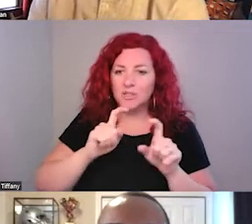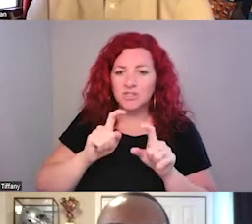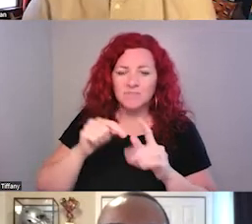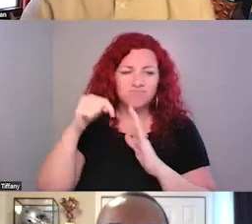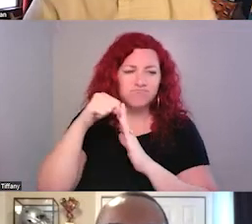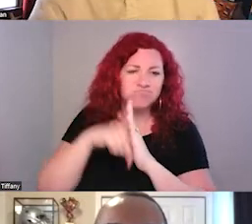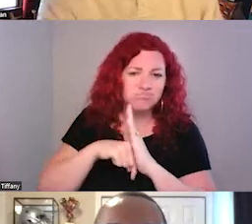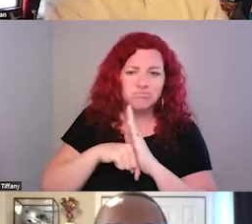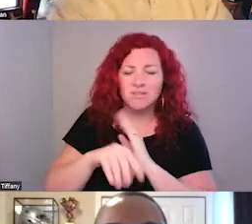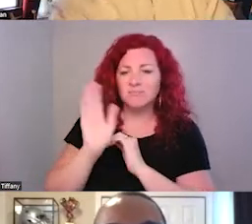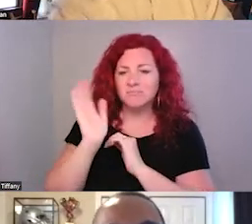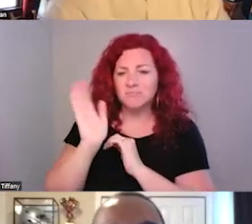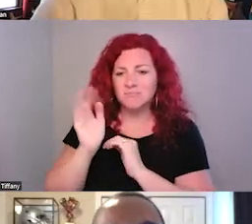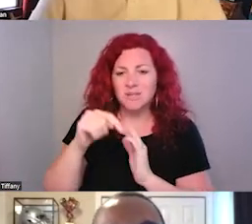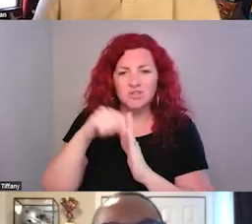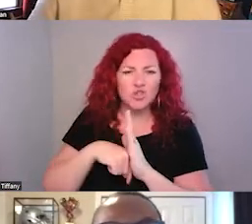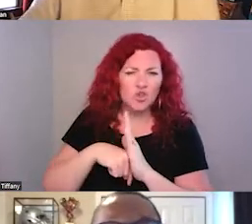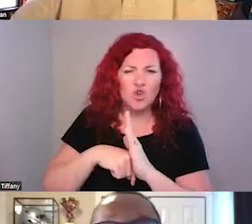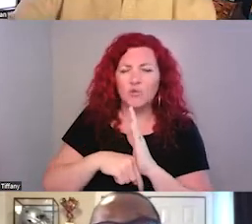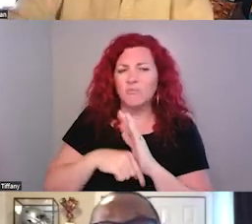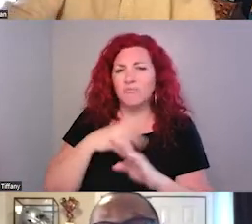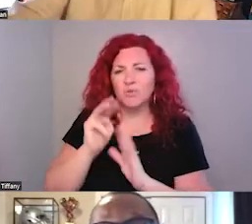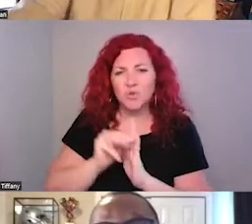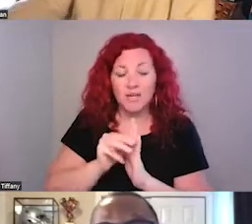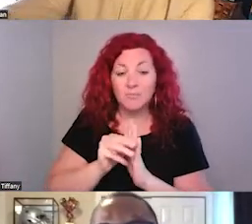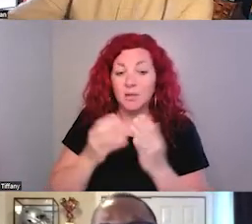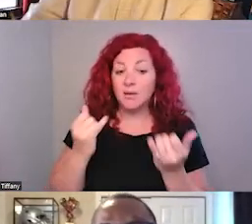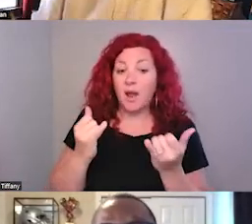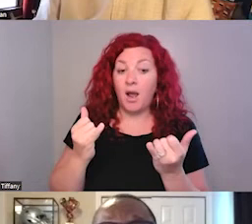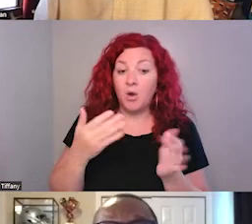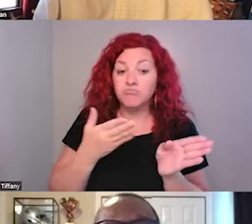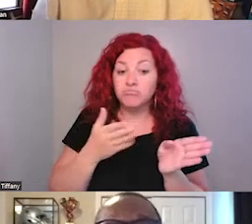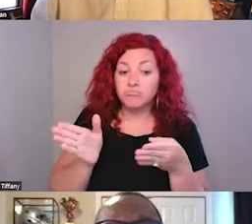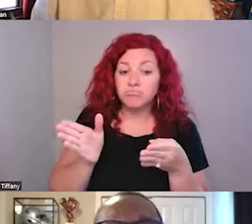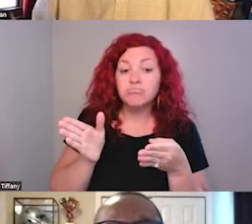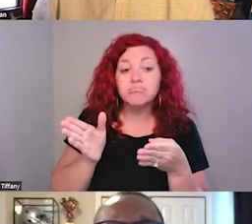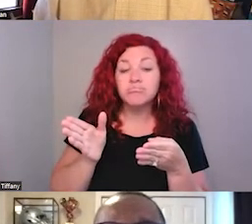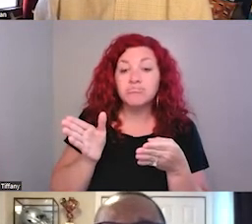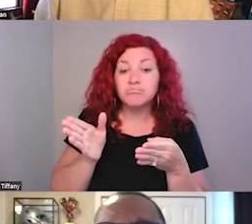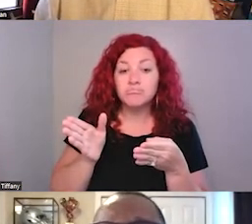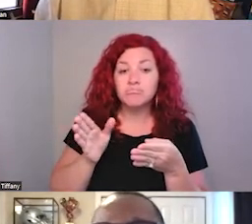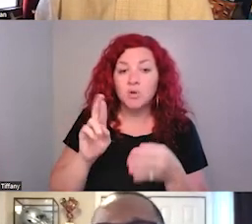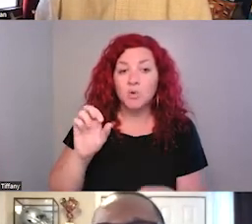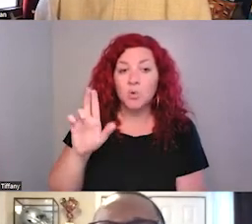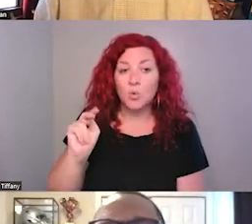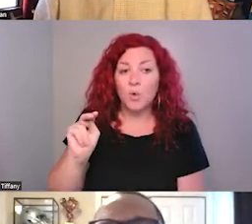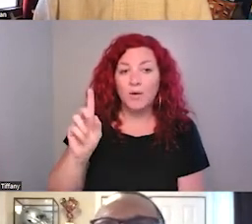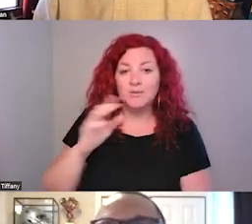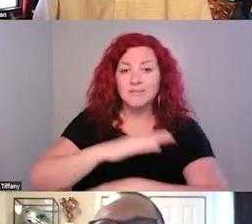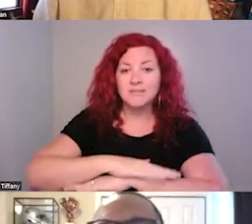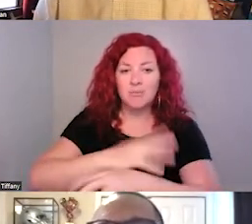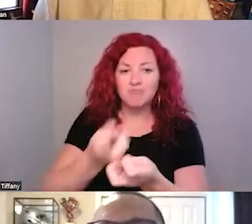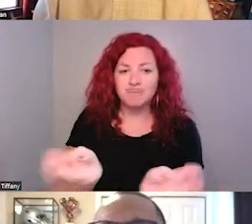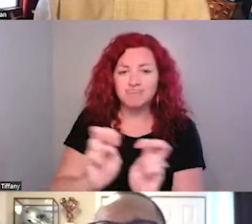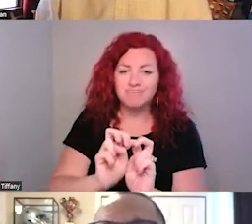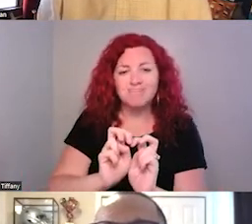thorough presentation, such a thorough program. So this time we are going to pivot to our roundtable. So I will